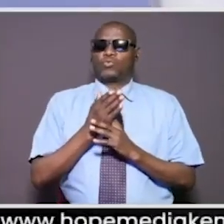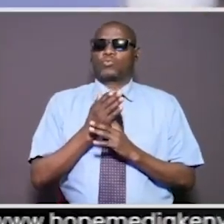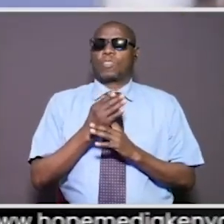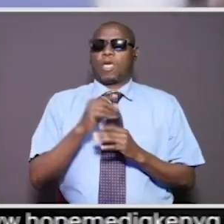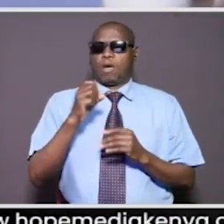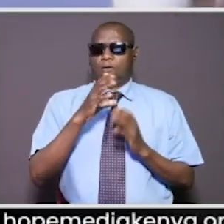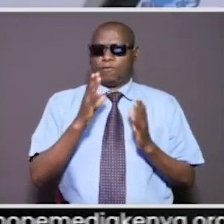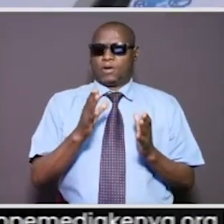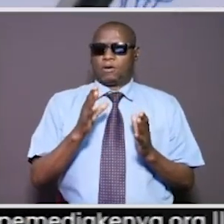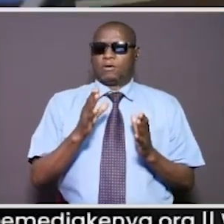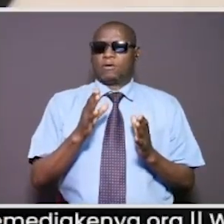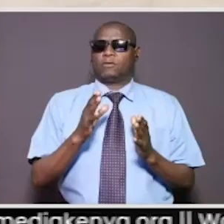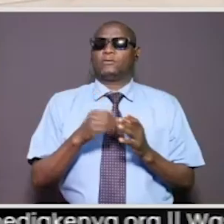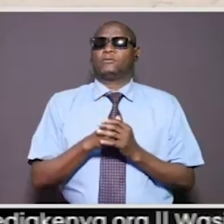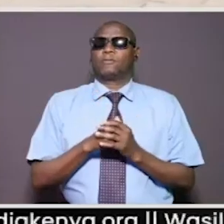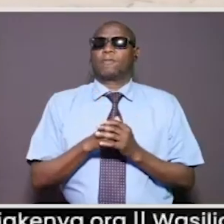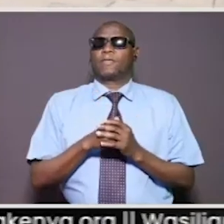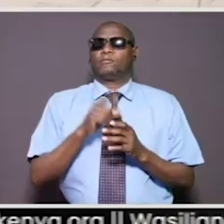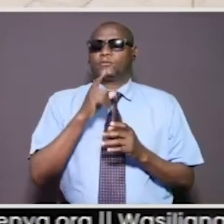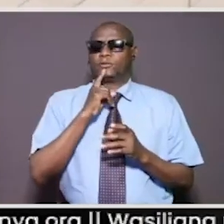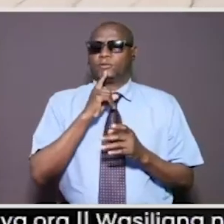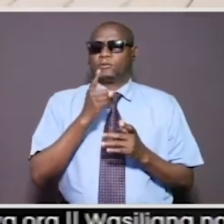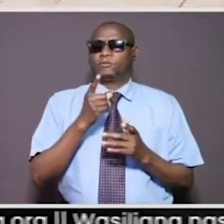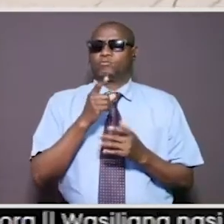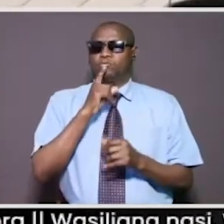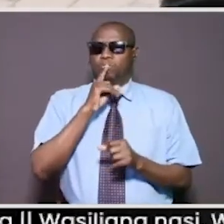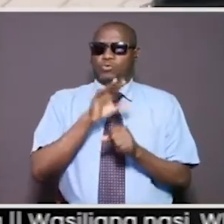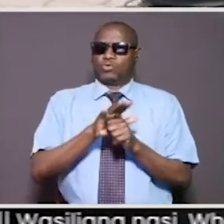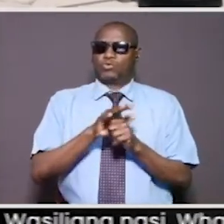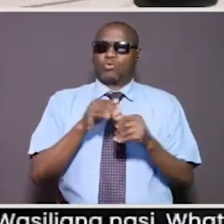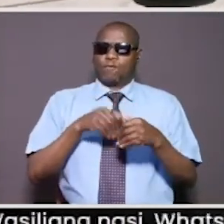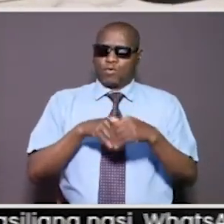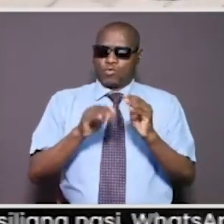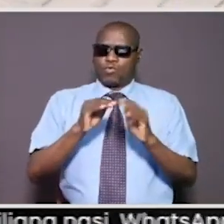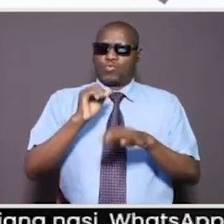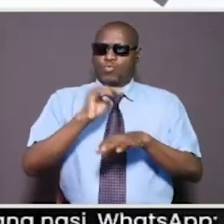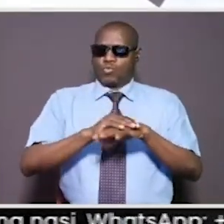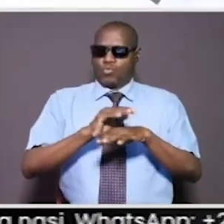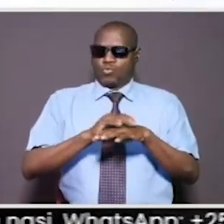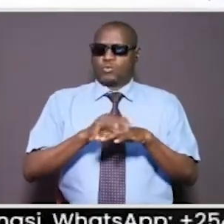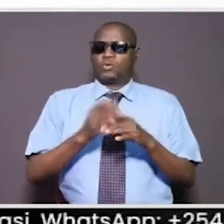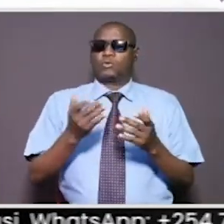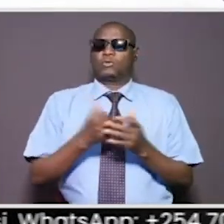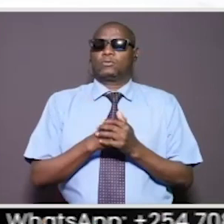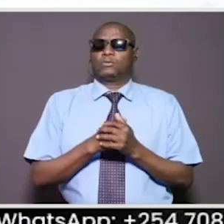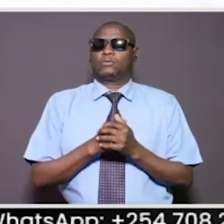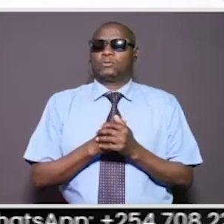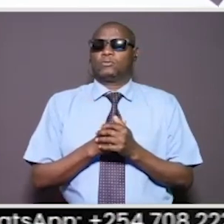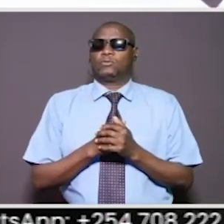kuwahakikishia wahudumu wa afya wanaoandamana kufuatilia njia mwafaka za kutatua lalama zao. We can formally